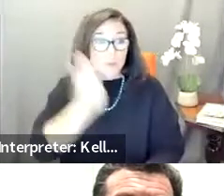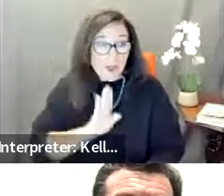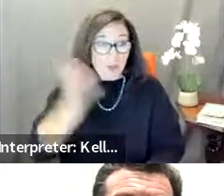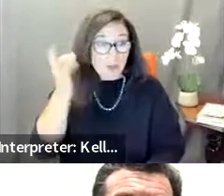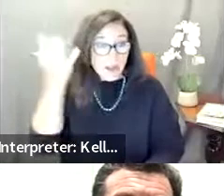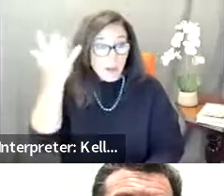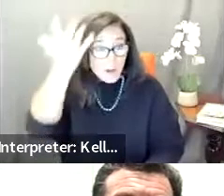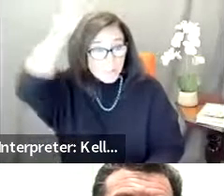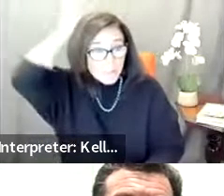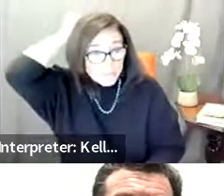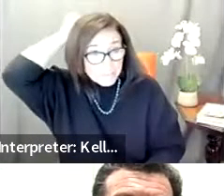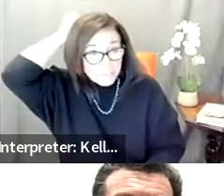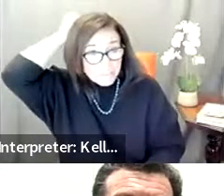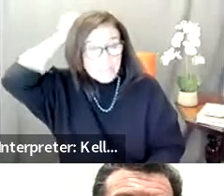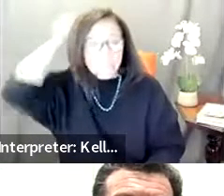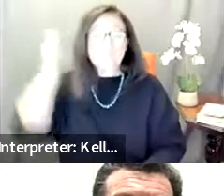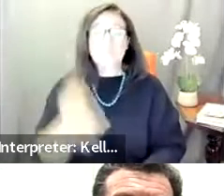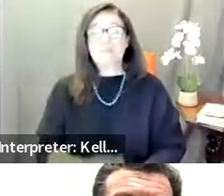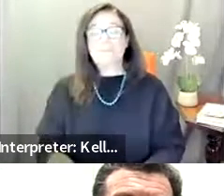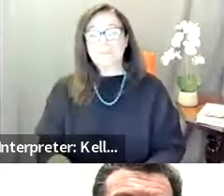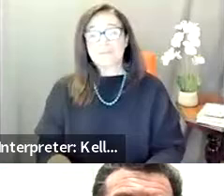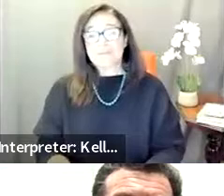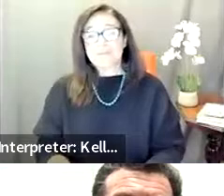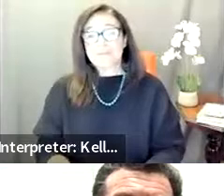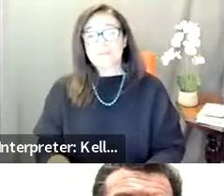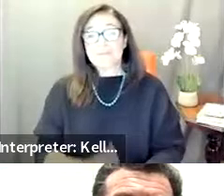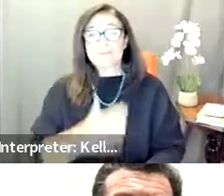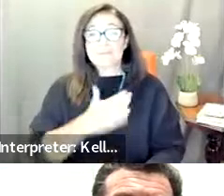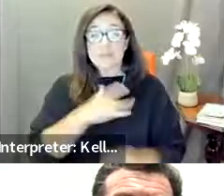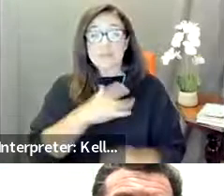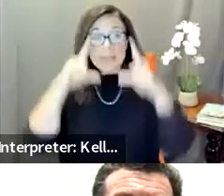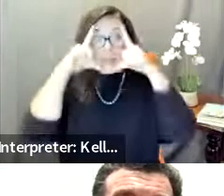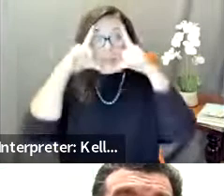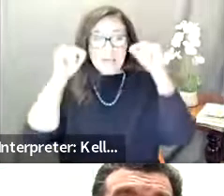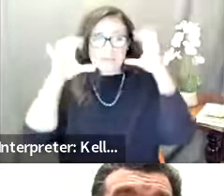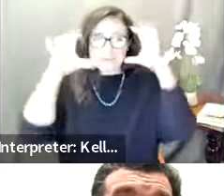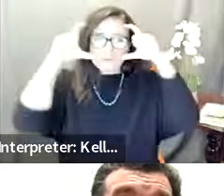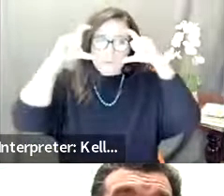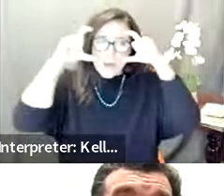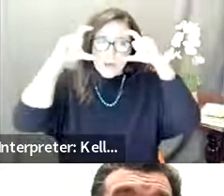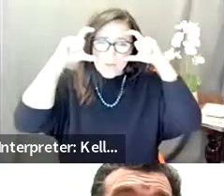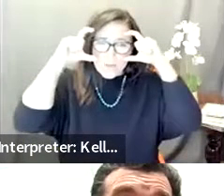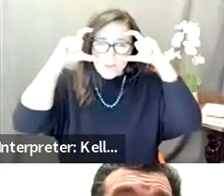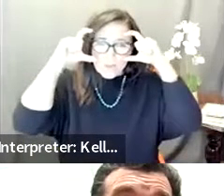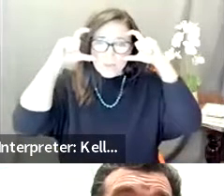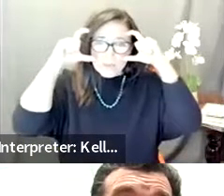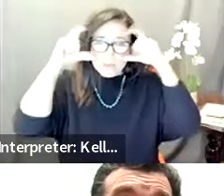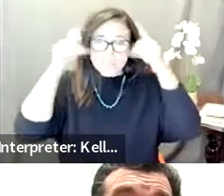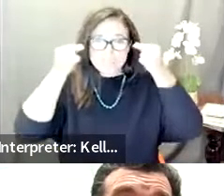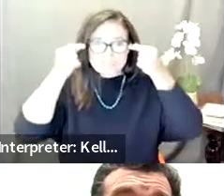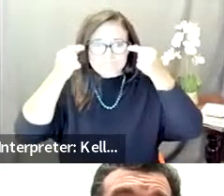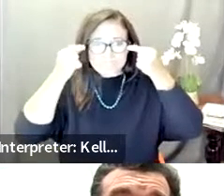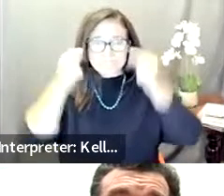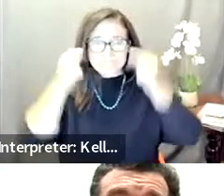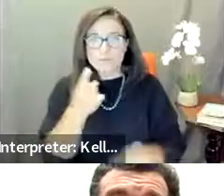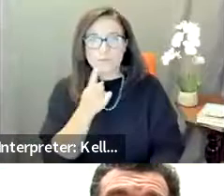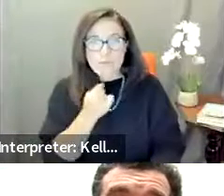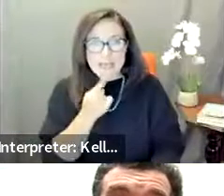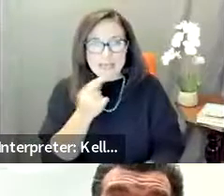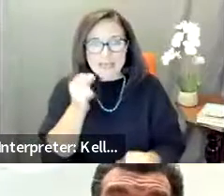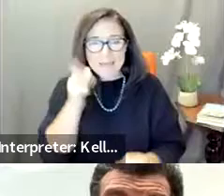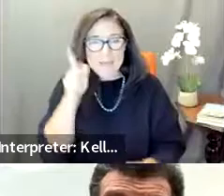now. I'm wearing sort of rounded glasses with thick red plastic frames, and I've got